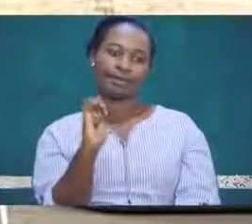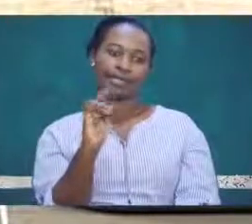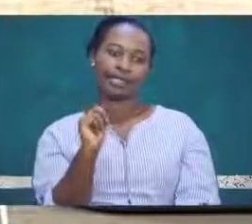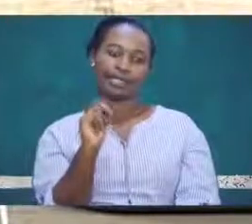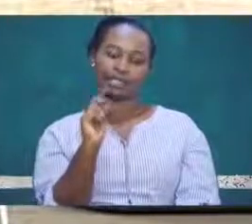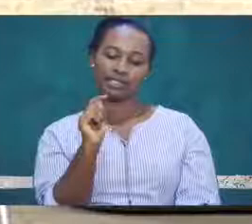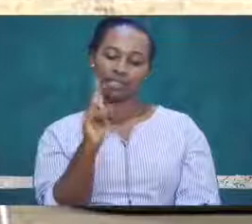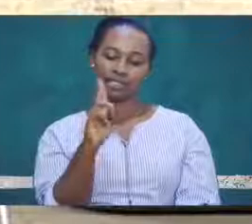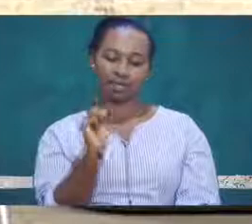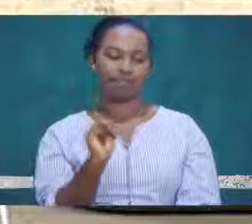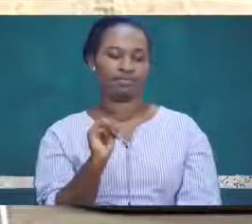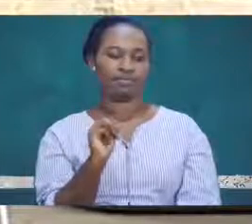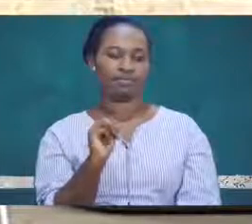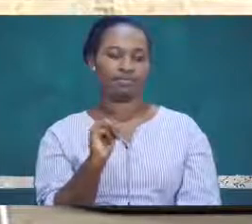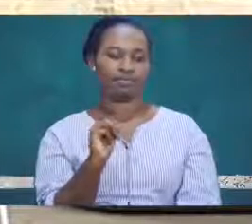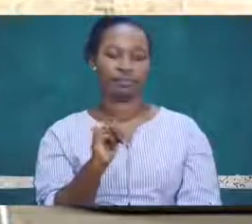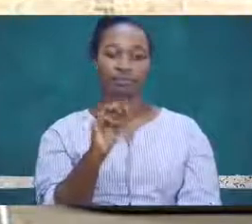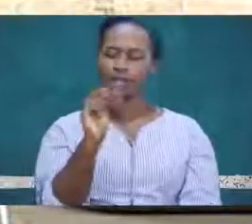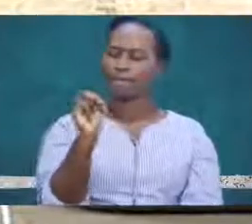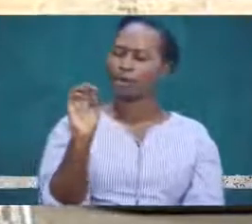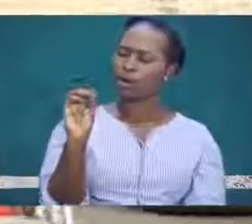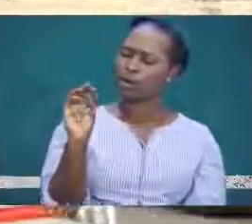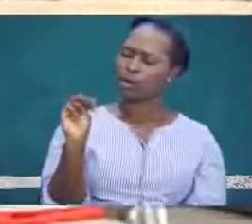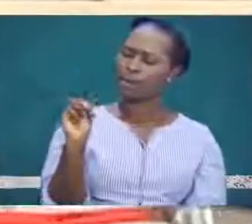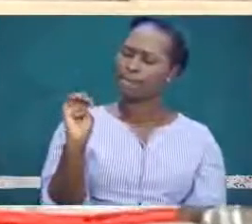remember what it means. Momentum.